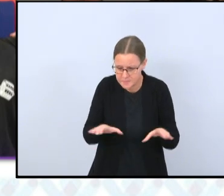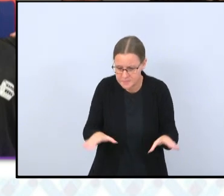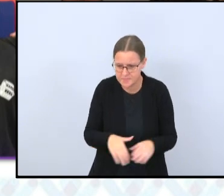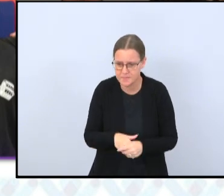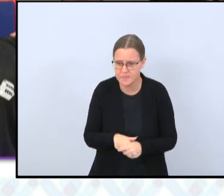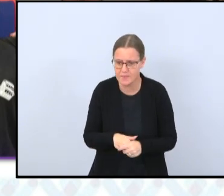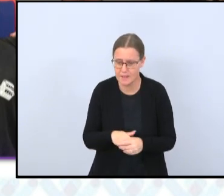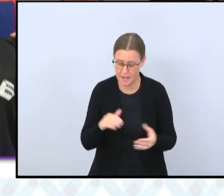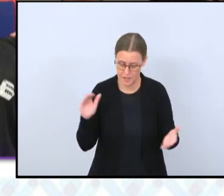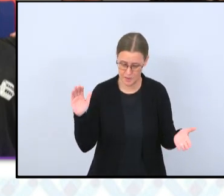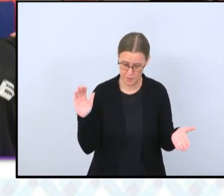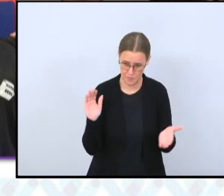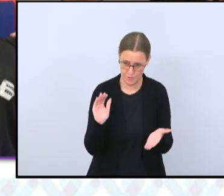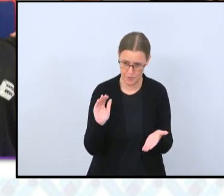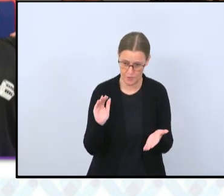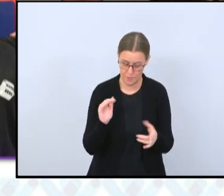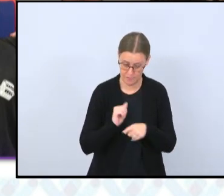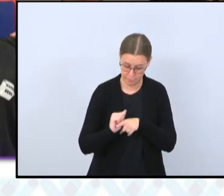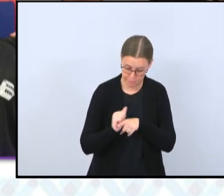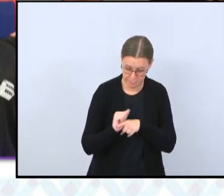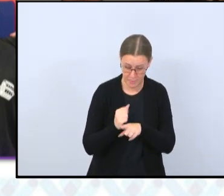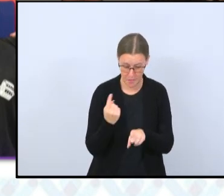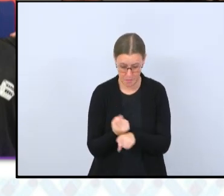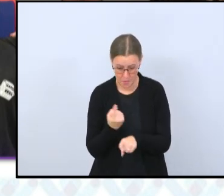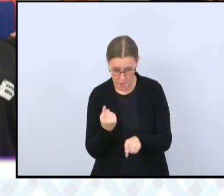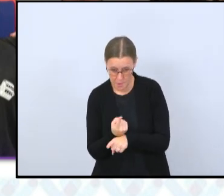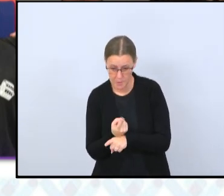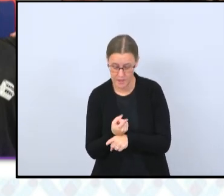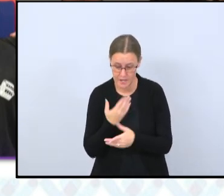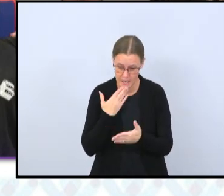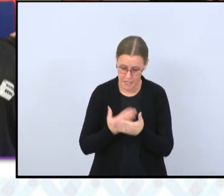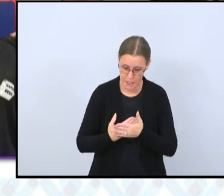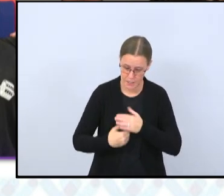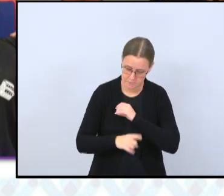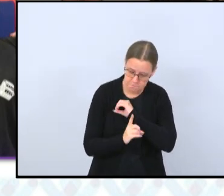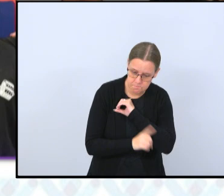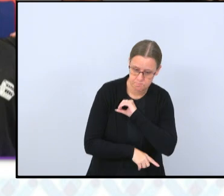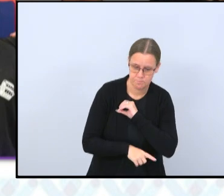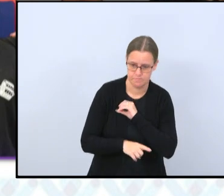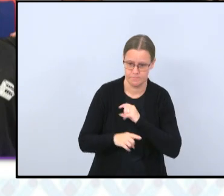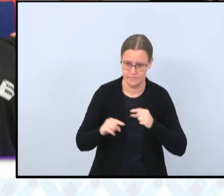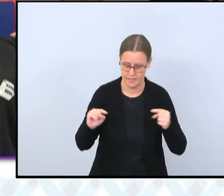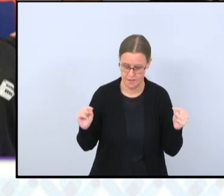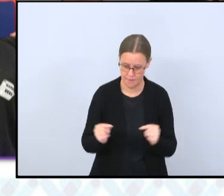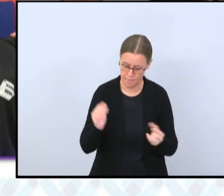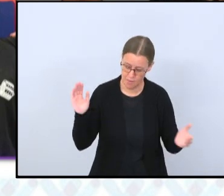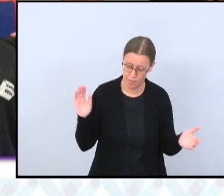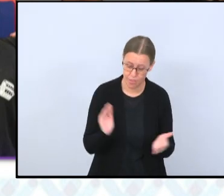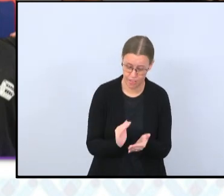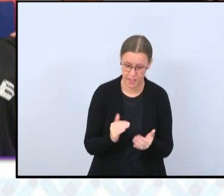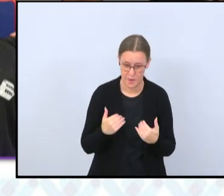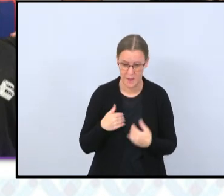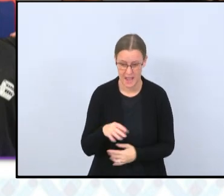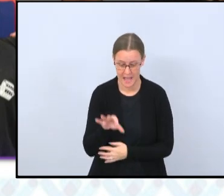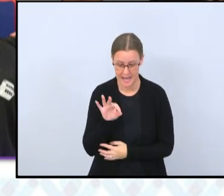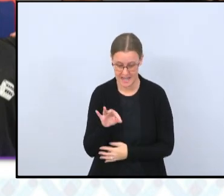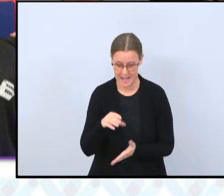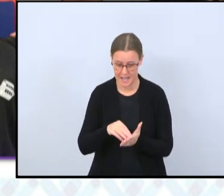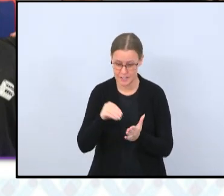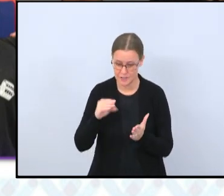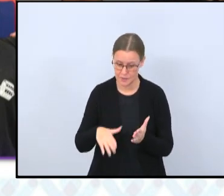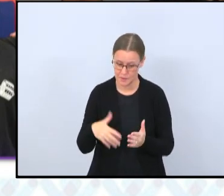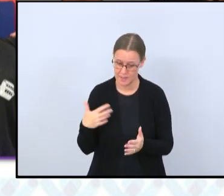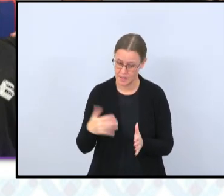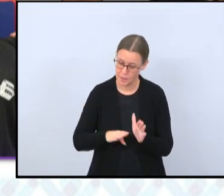a reduced risk of injury through proper training and discipline. This year, Waco ISD had 9 students who truly rose to the